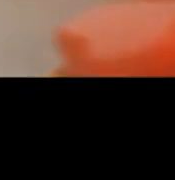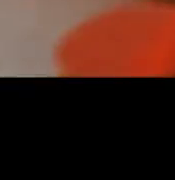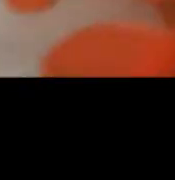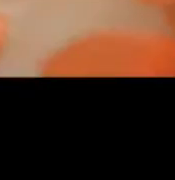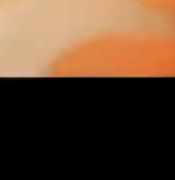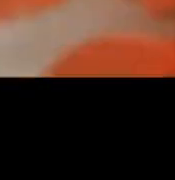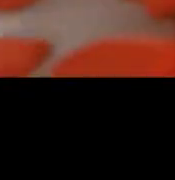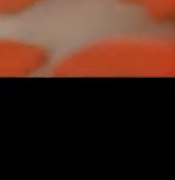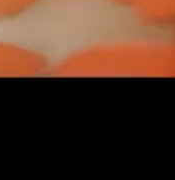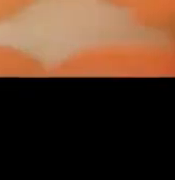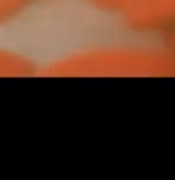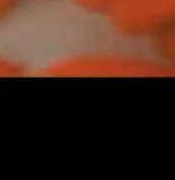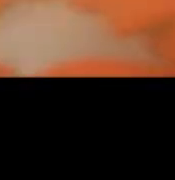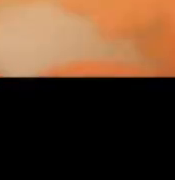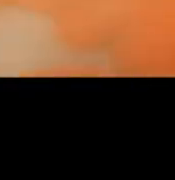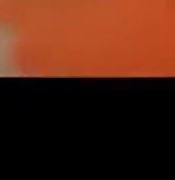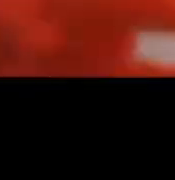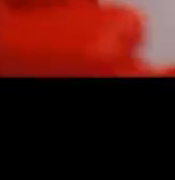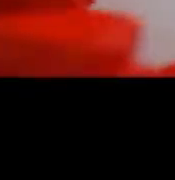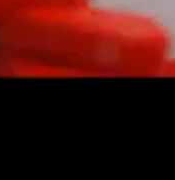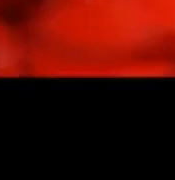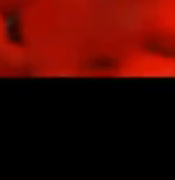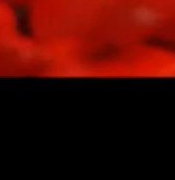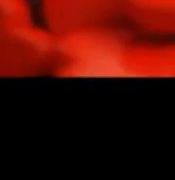yours today.